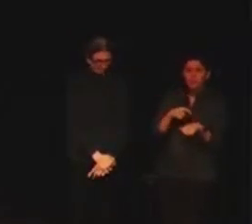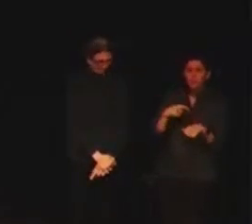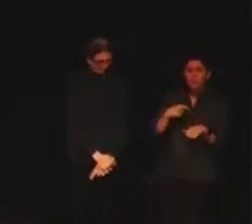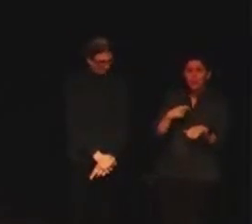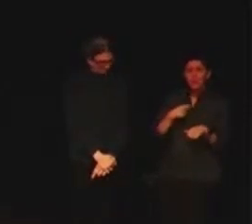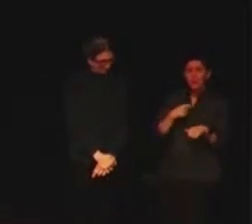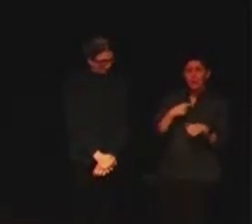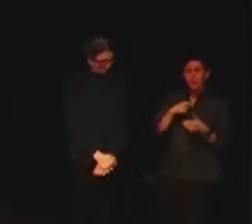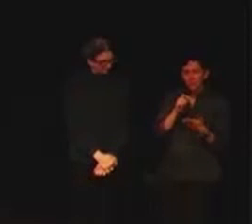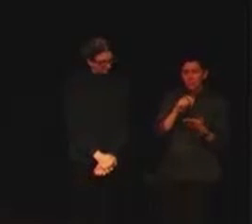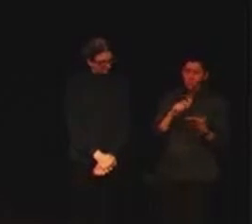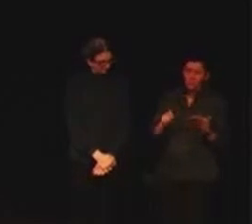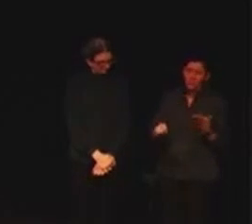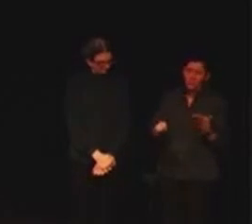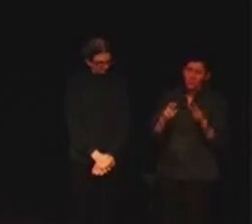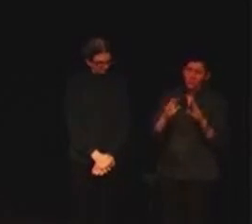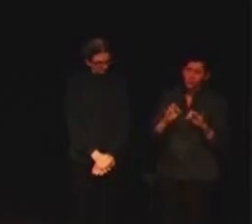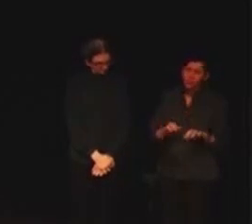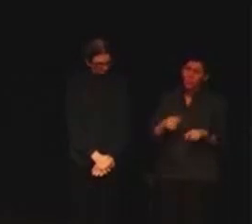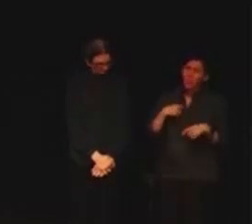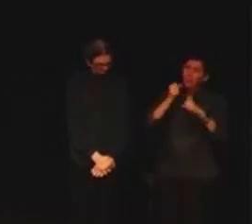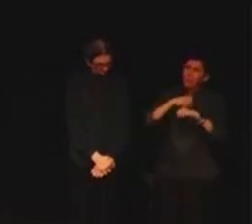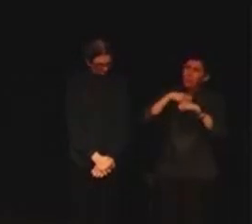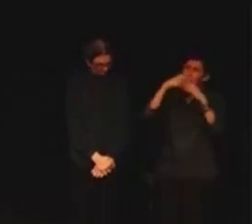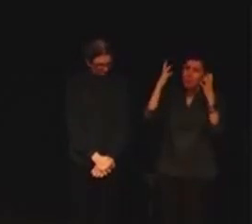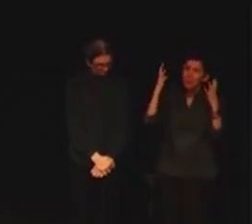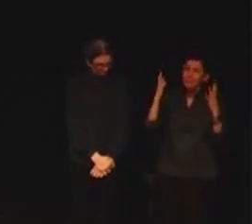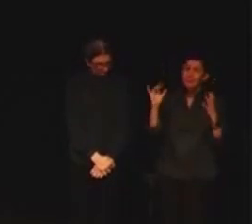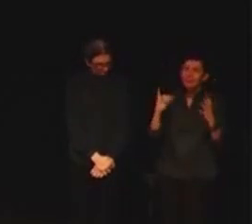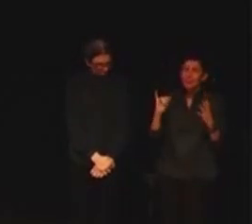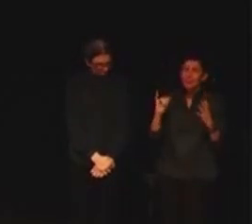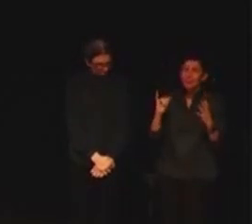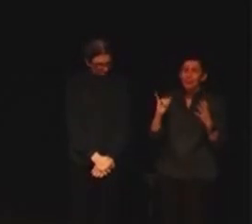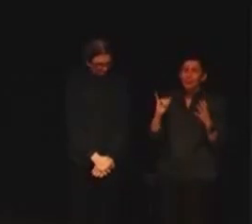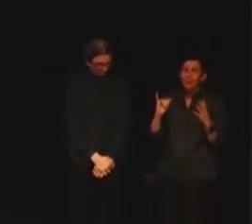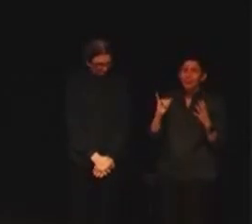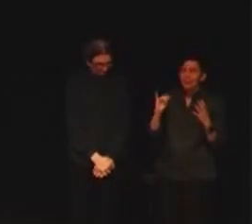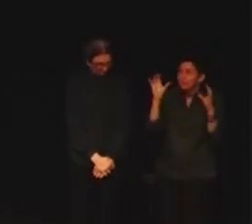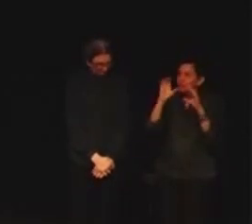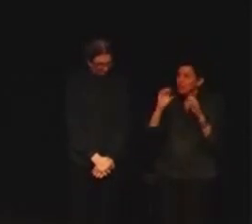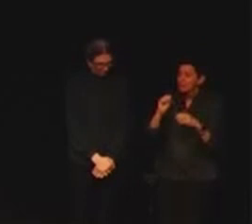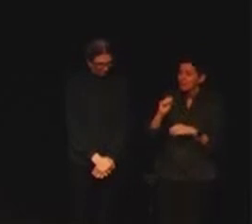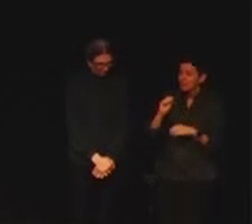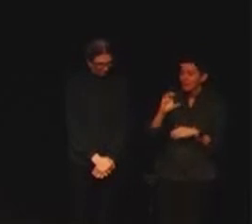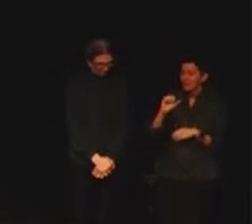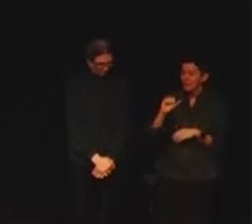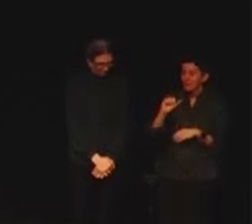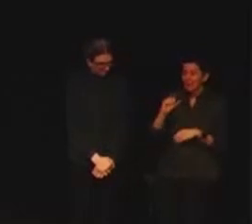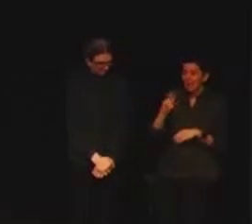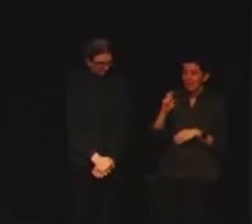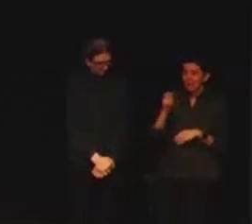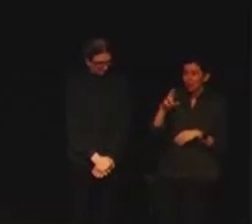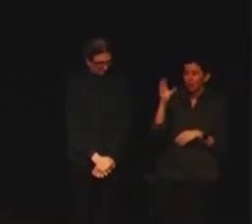imagined an elaborate scavenger hunt that had like gold notes